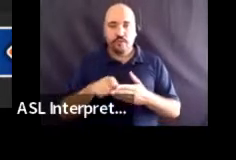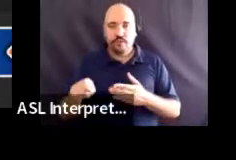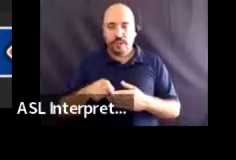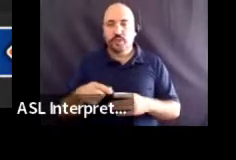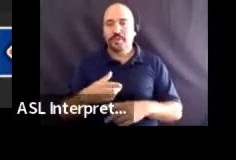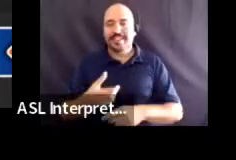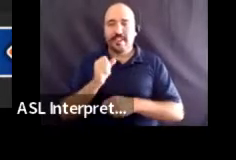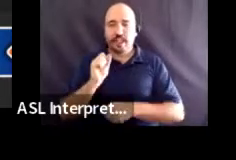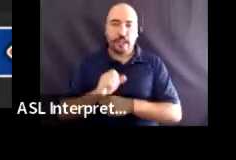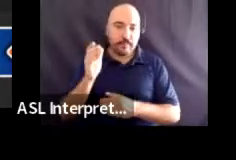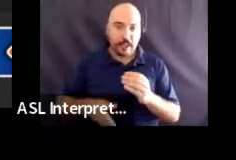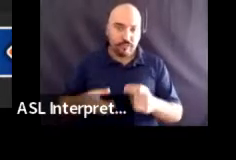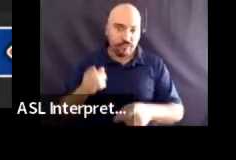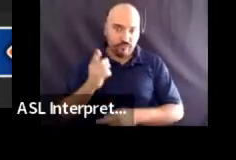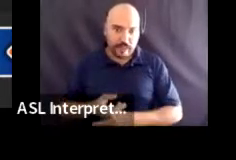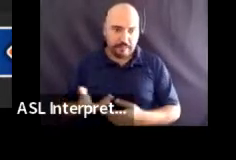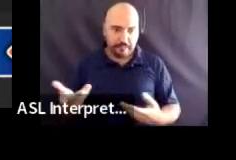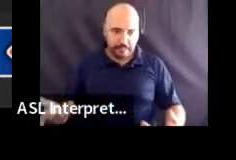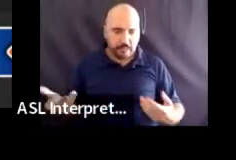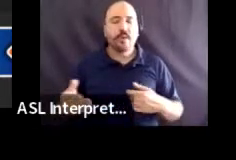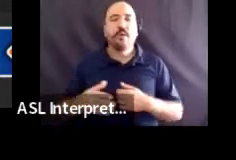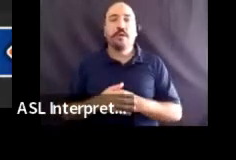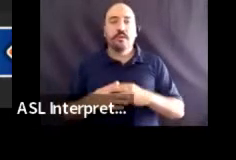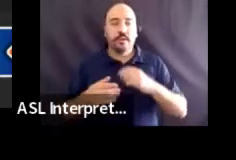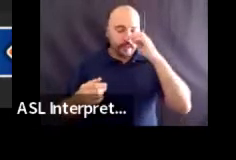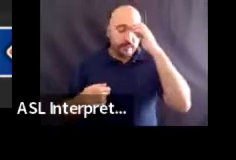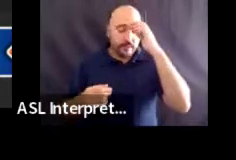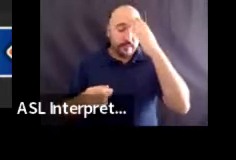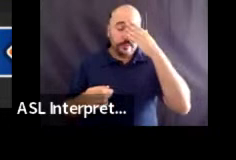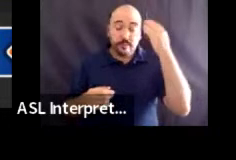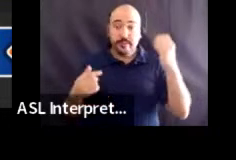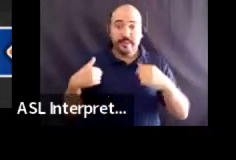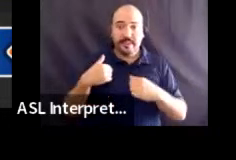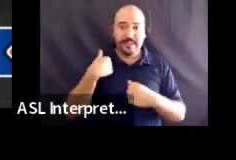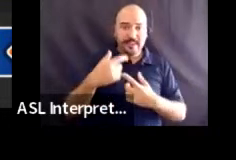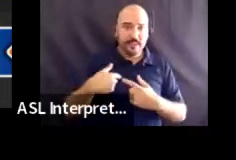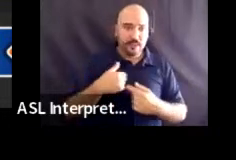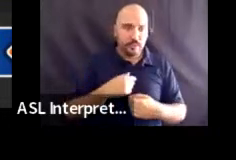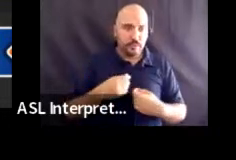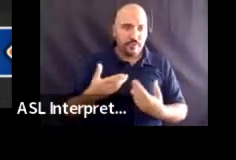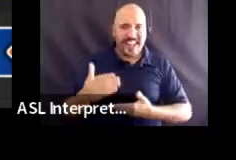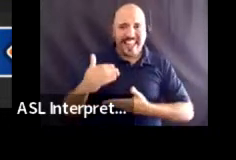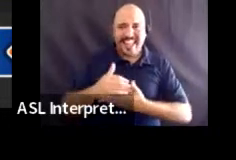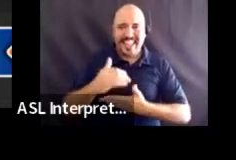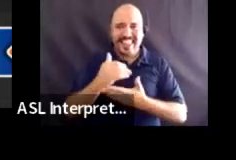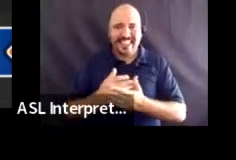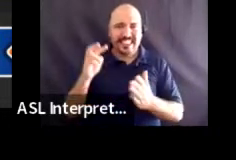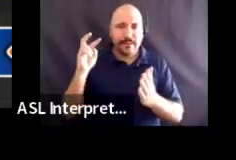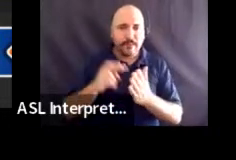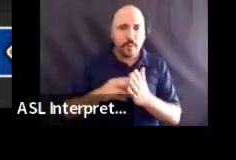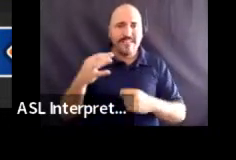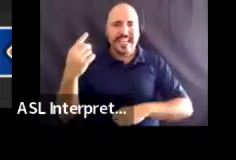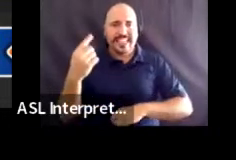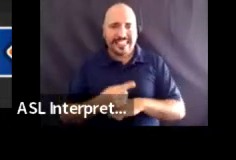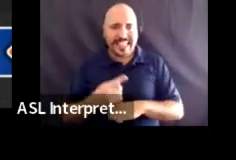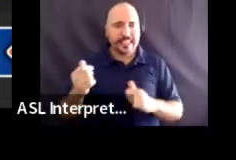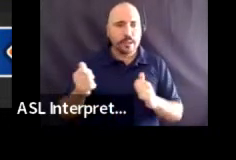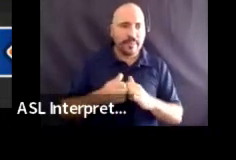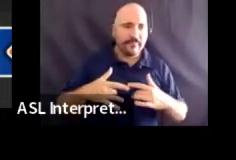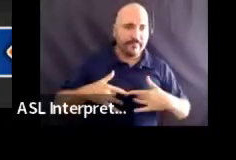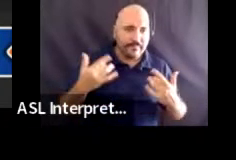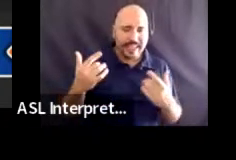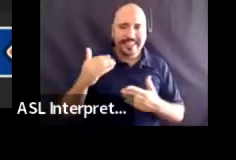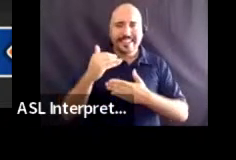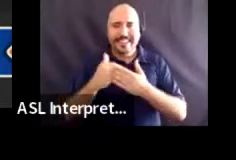the job done. And so since we were providing list views of days with events, list views